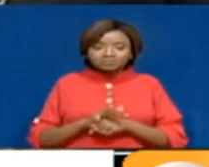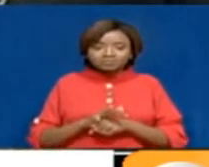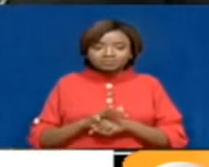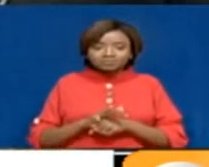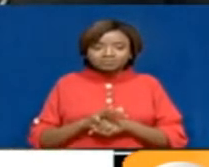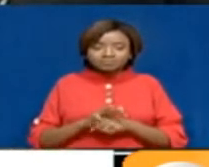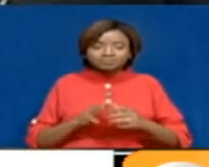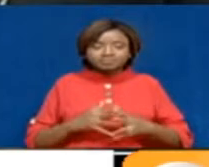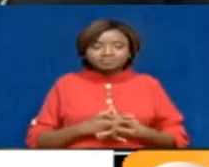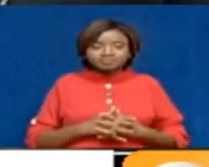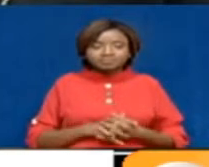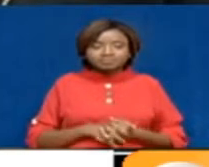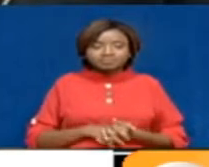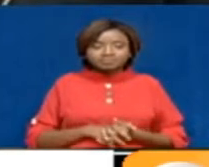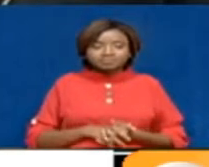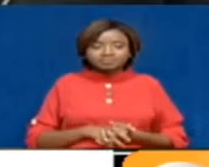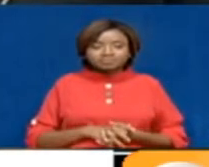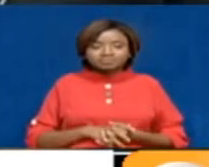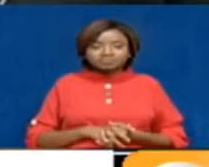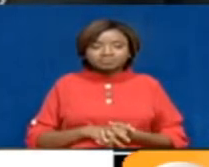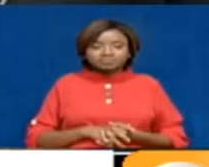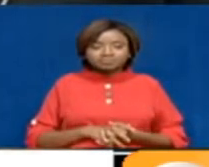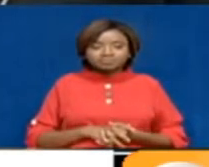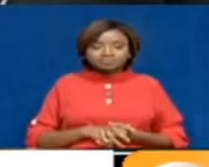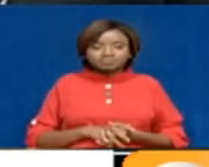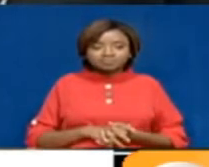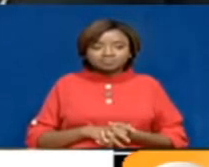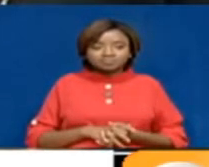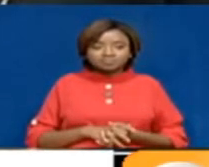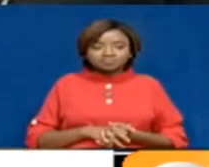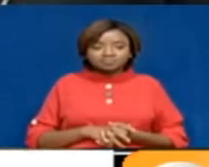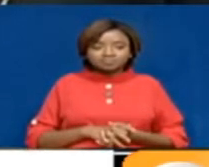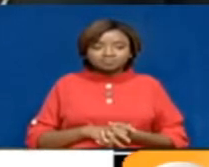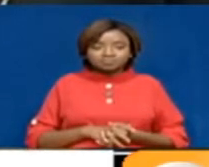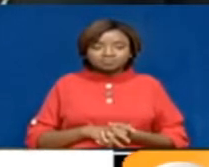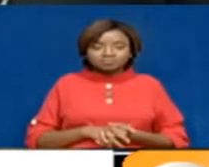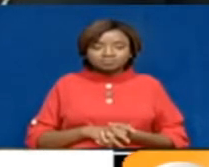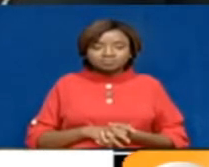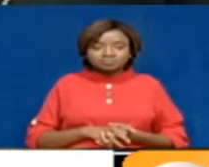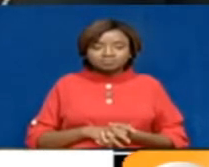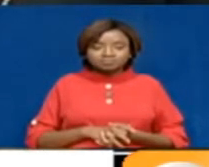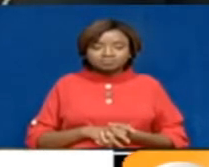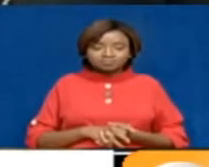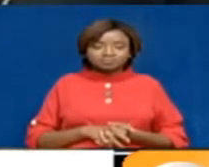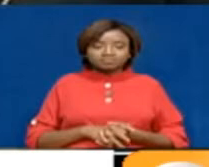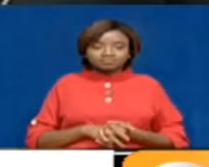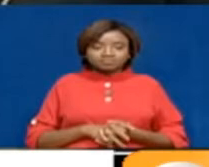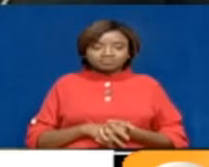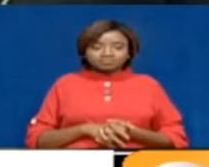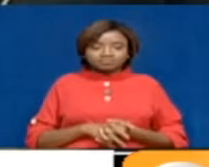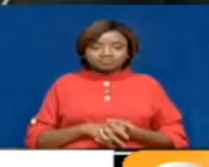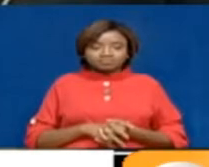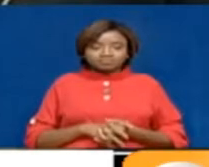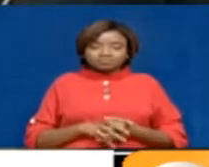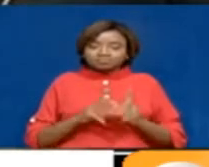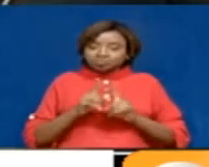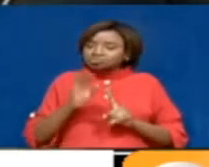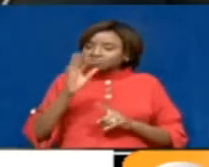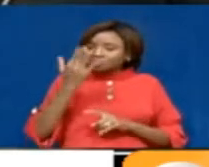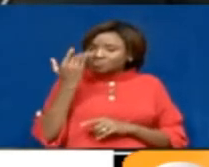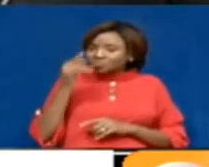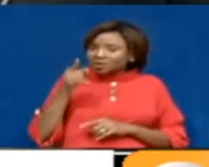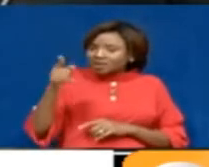left. Please, yeah. Please. Thank you. Director, he calls himself Elias Kiprop. Says, why didn't he allow